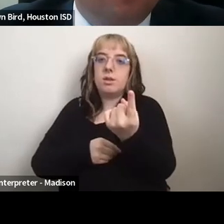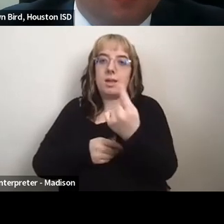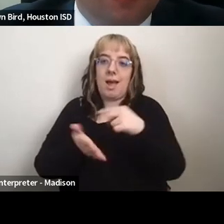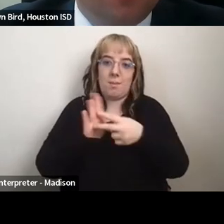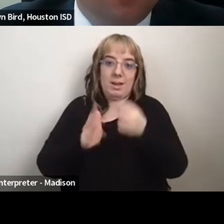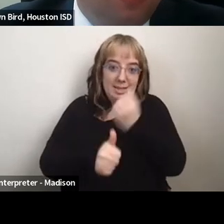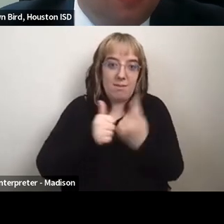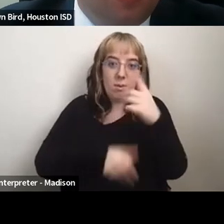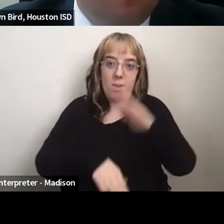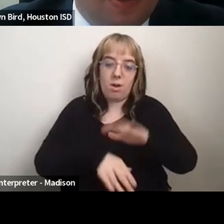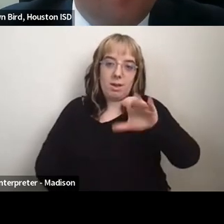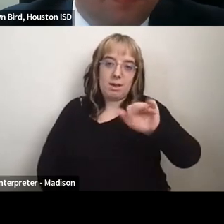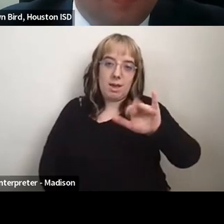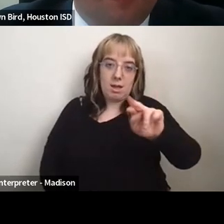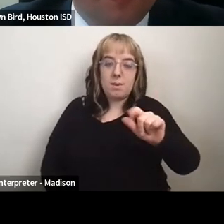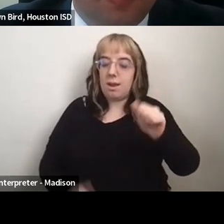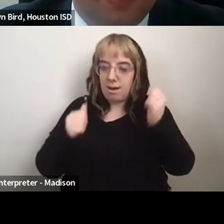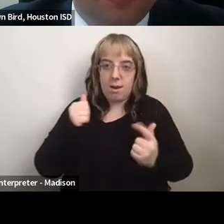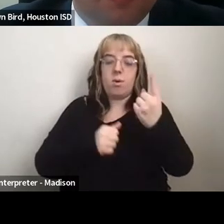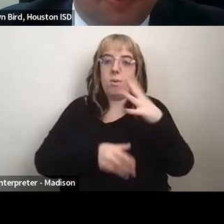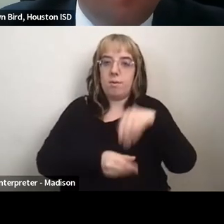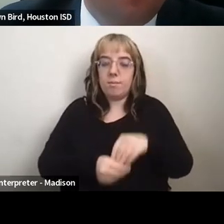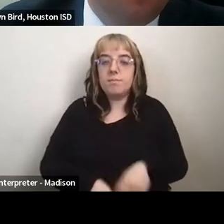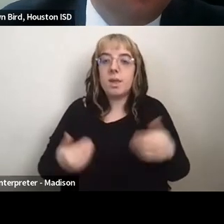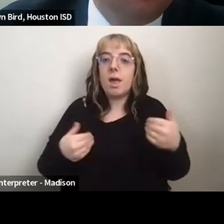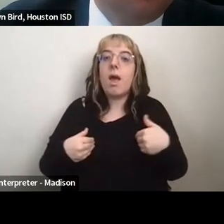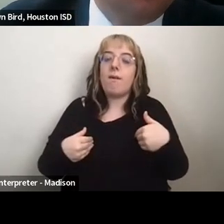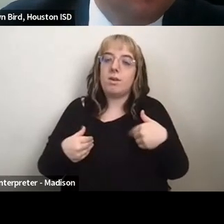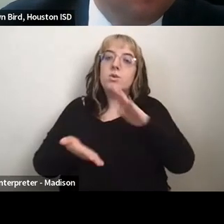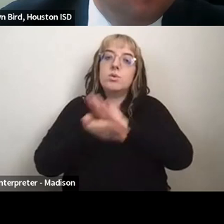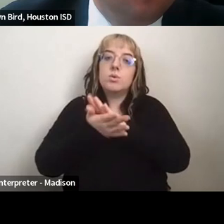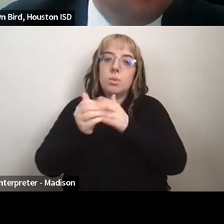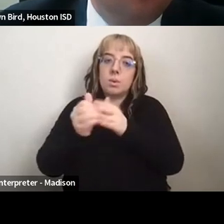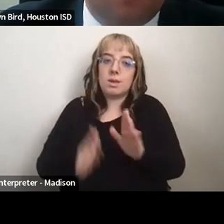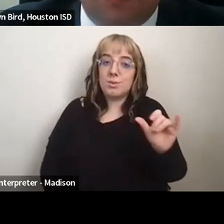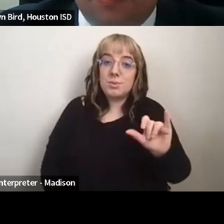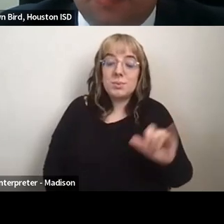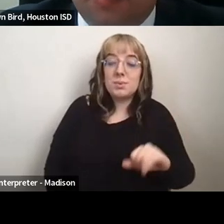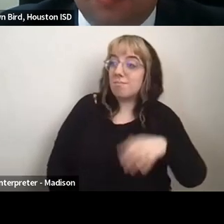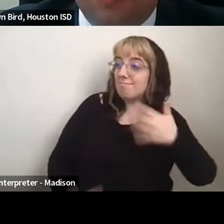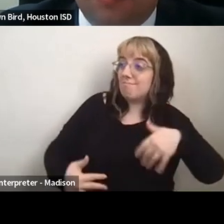cabinet gets to make that decision along, and we have input from school leaders as well. That's really helpful.